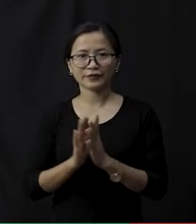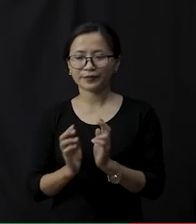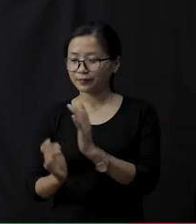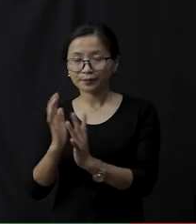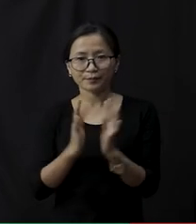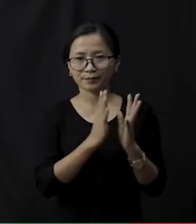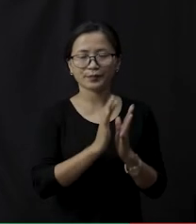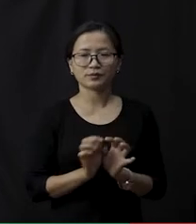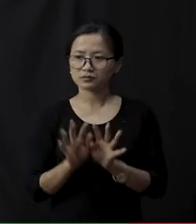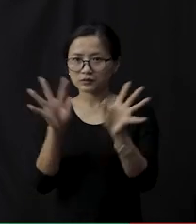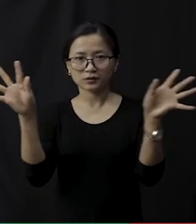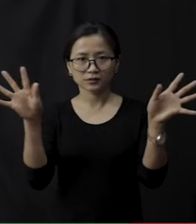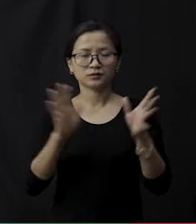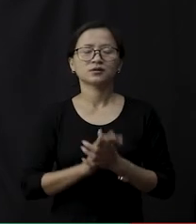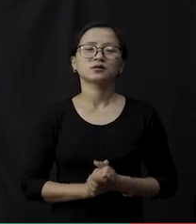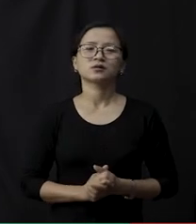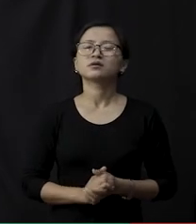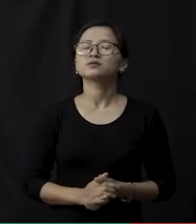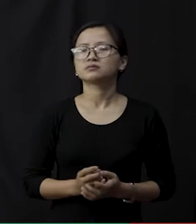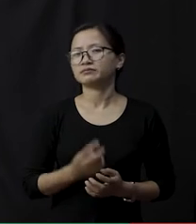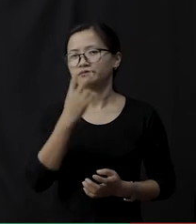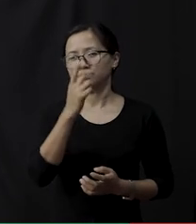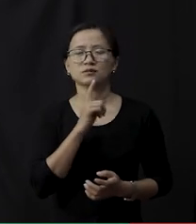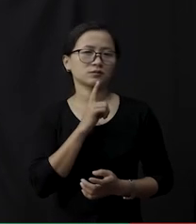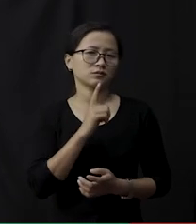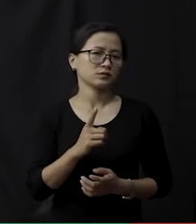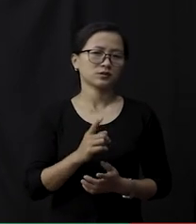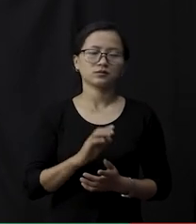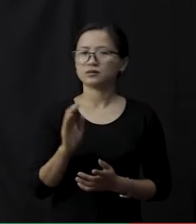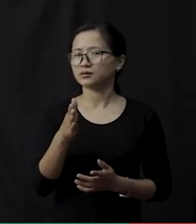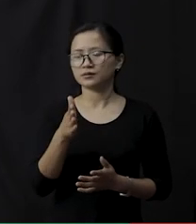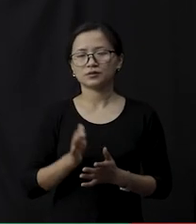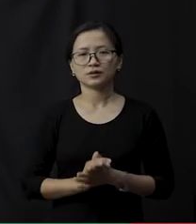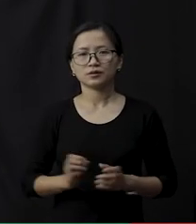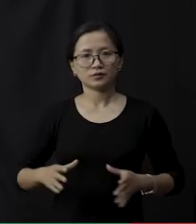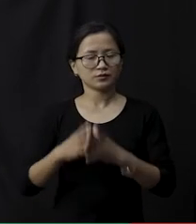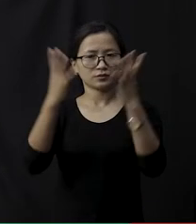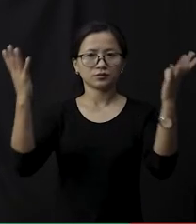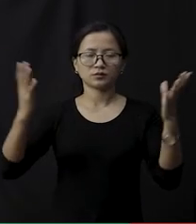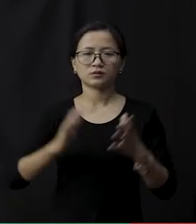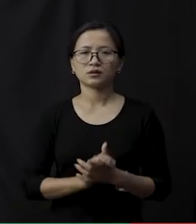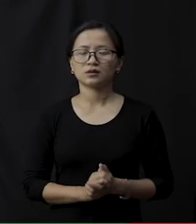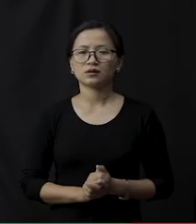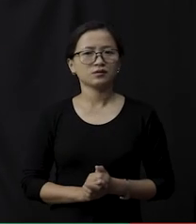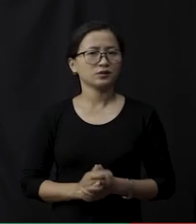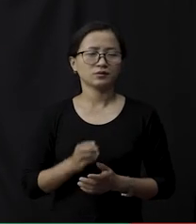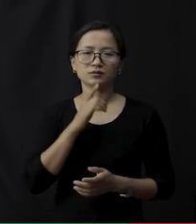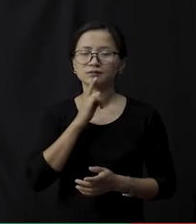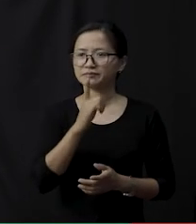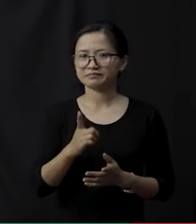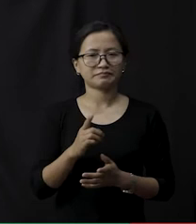Now we cannot say that this is a tree, right? Nor we cannot say that this is a very small plant.